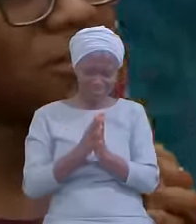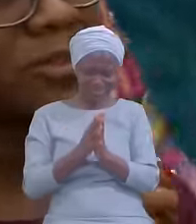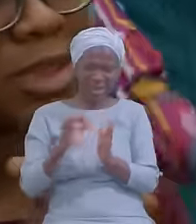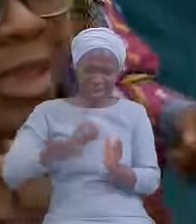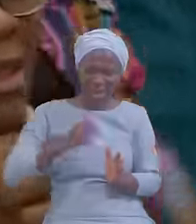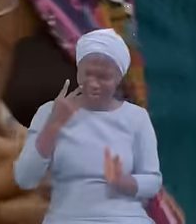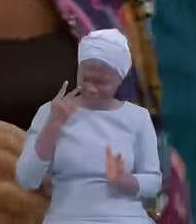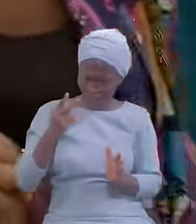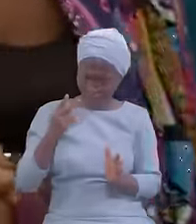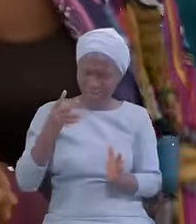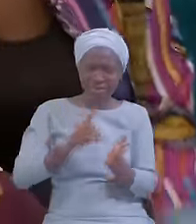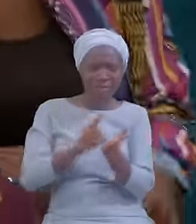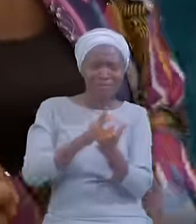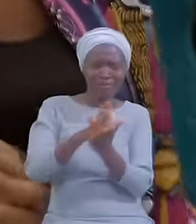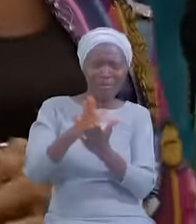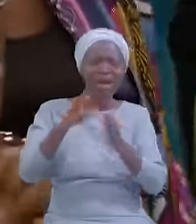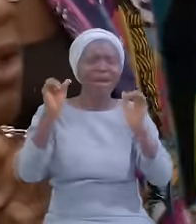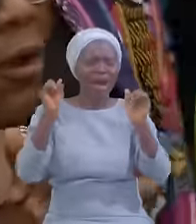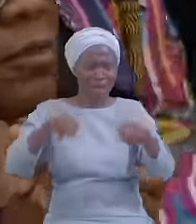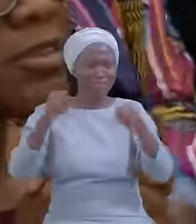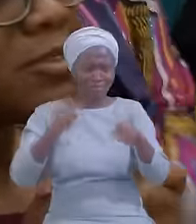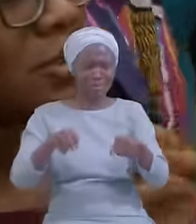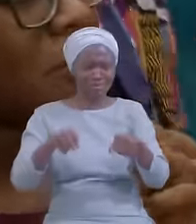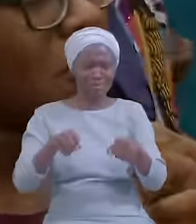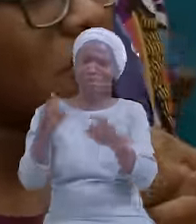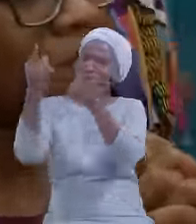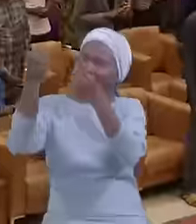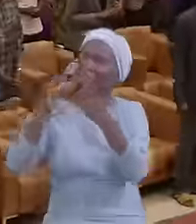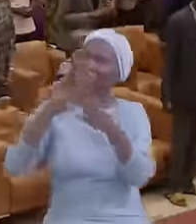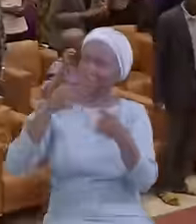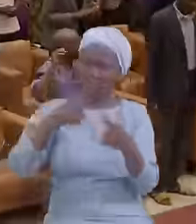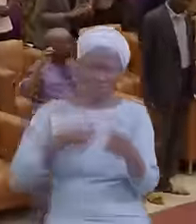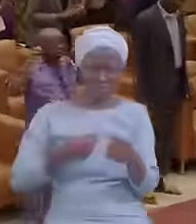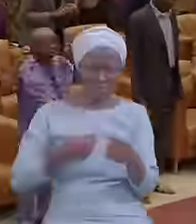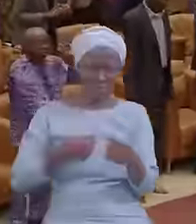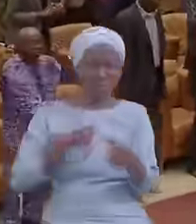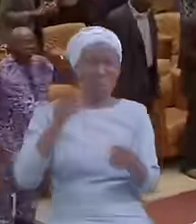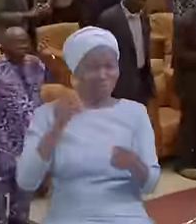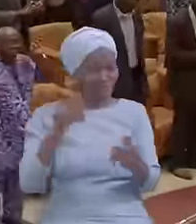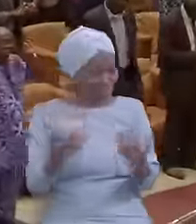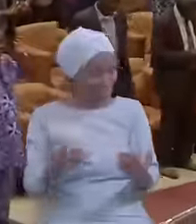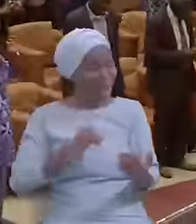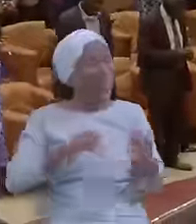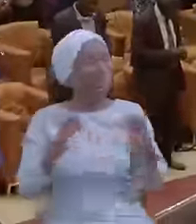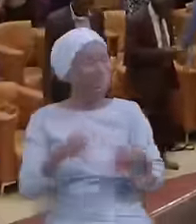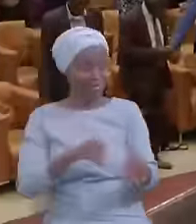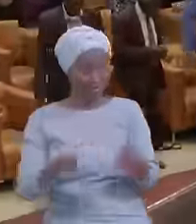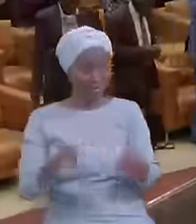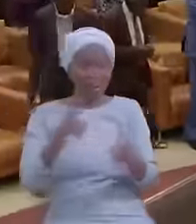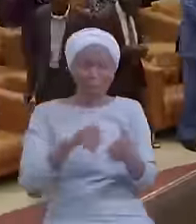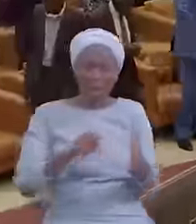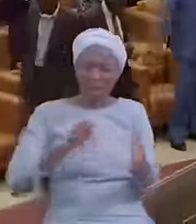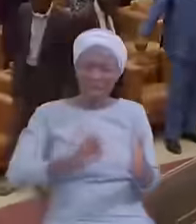I see divine ability coming into me so I can do what I've never